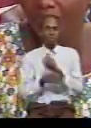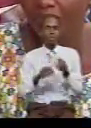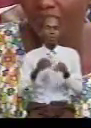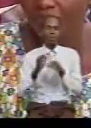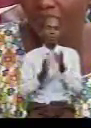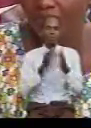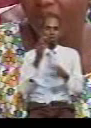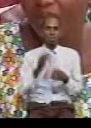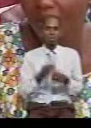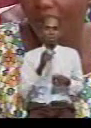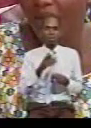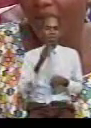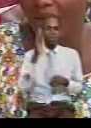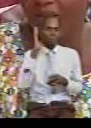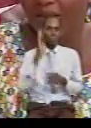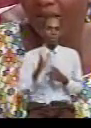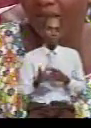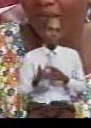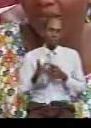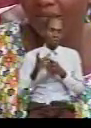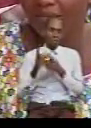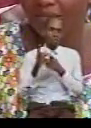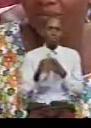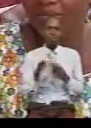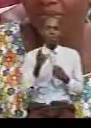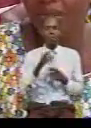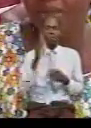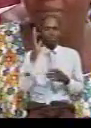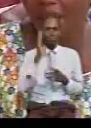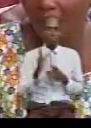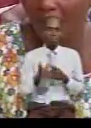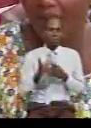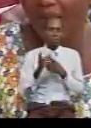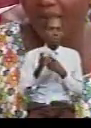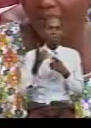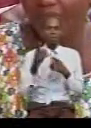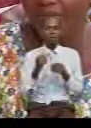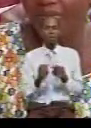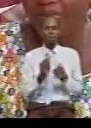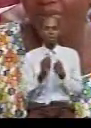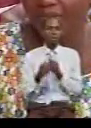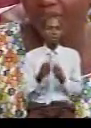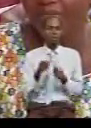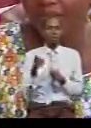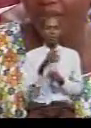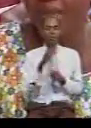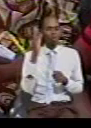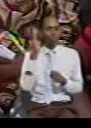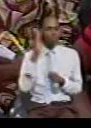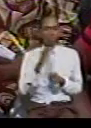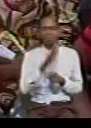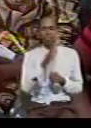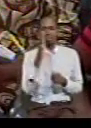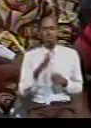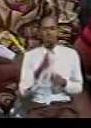You will run. You will run the race. You will not be